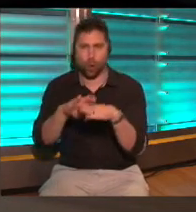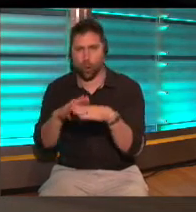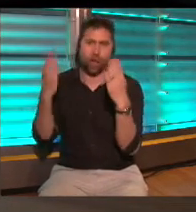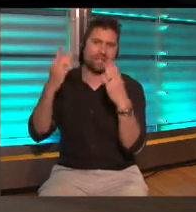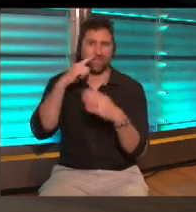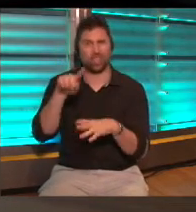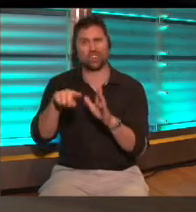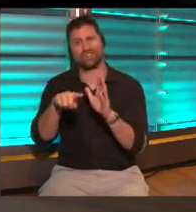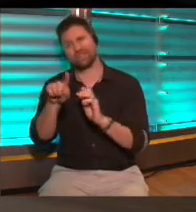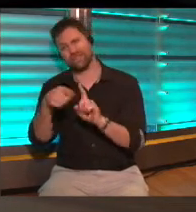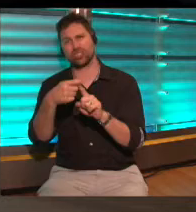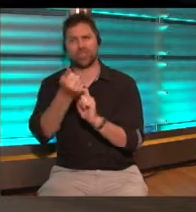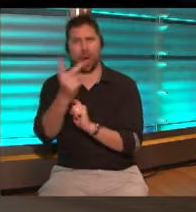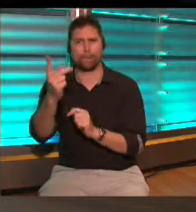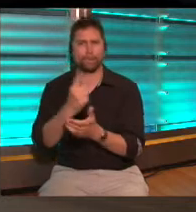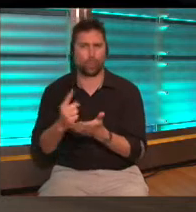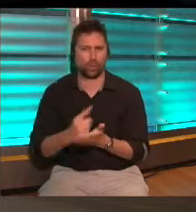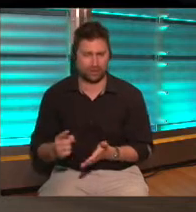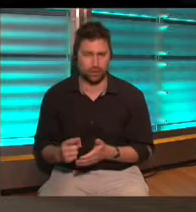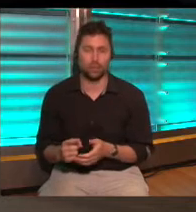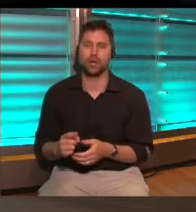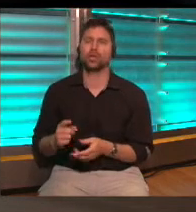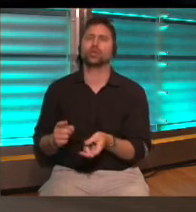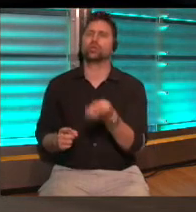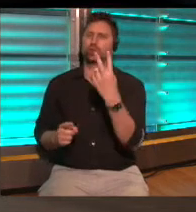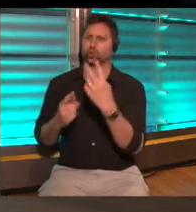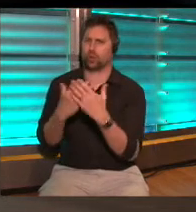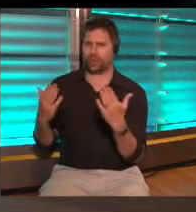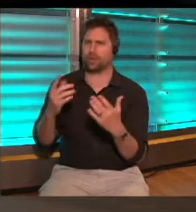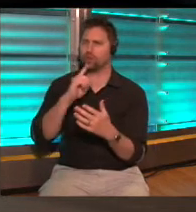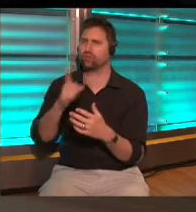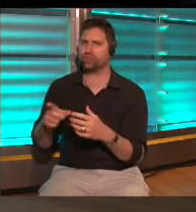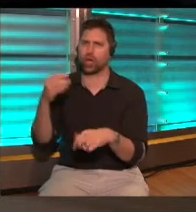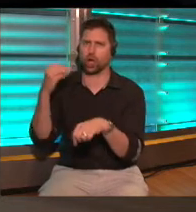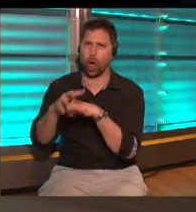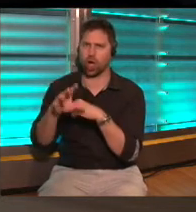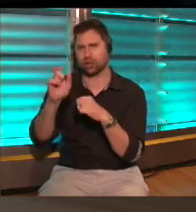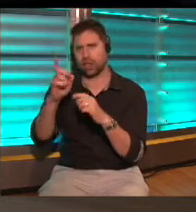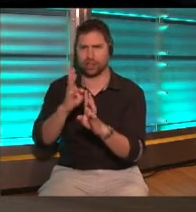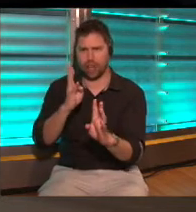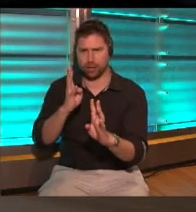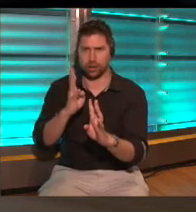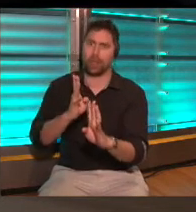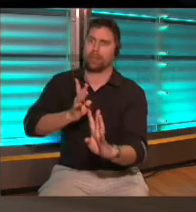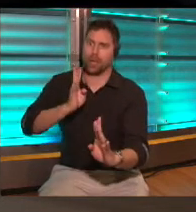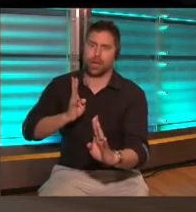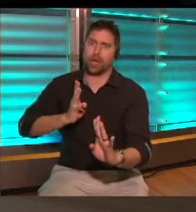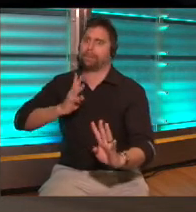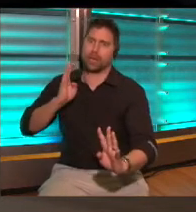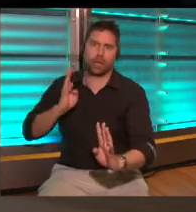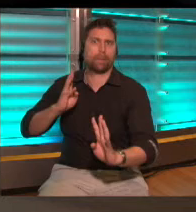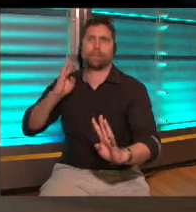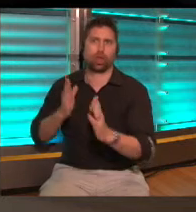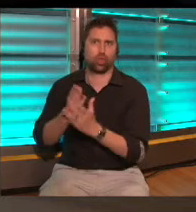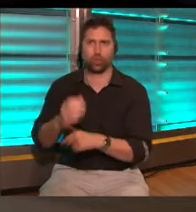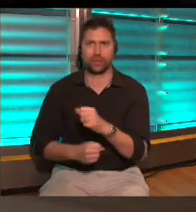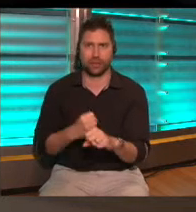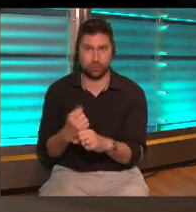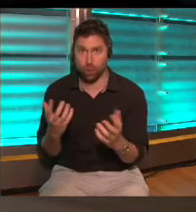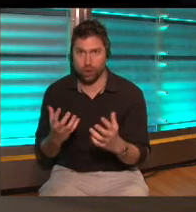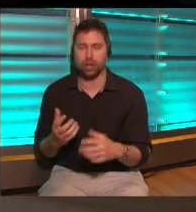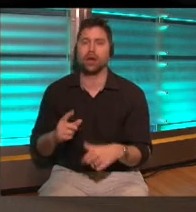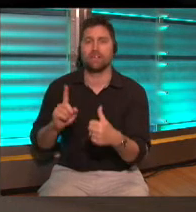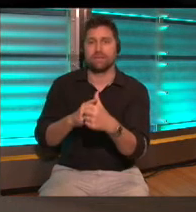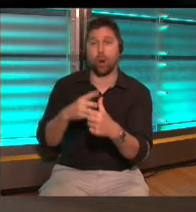of weeks. And there was two things that actually caused the line to grow bigger and bigger over the years. The first was